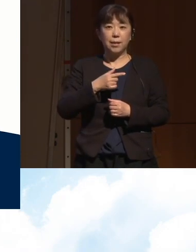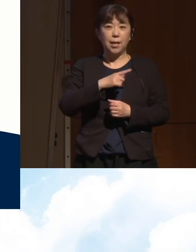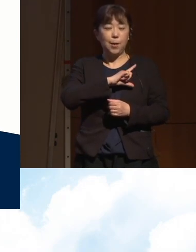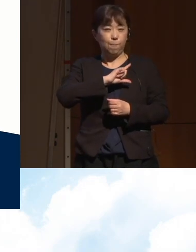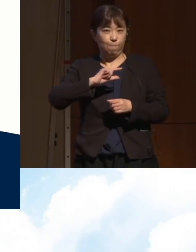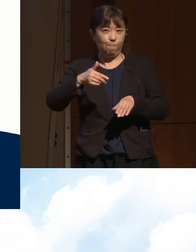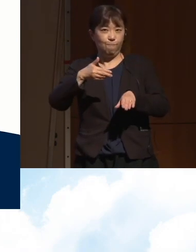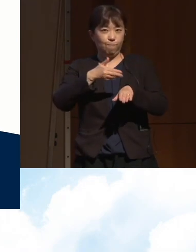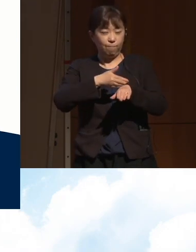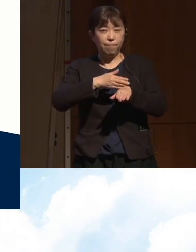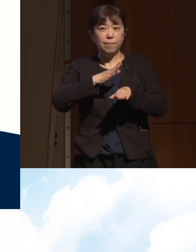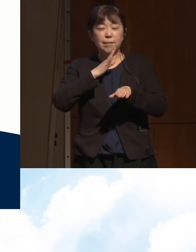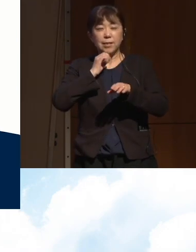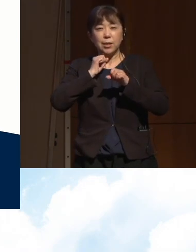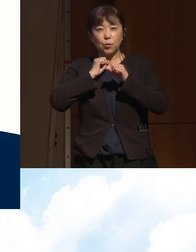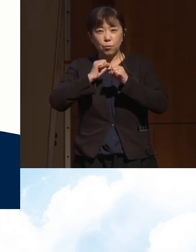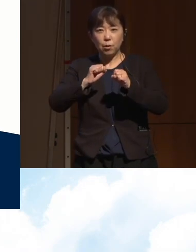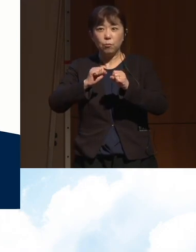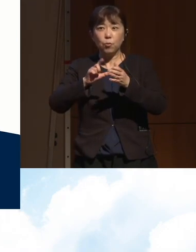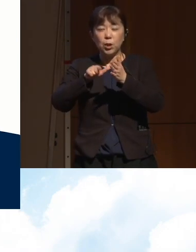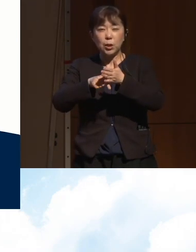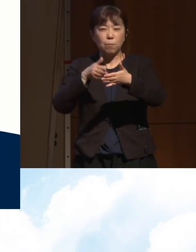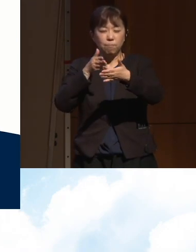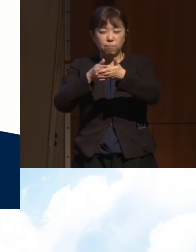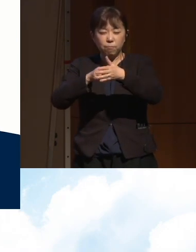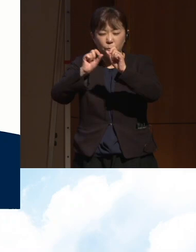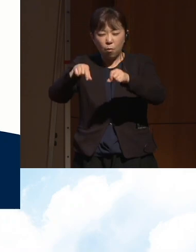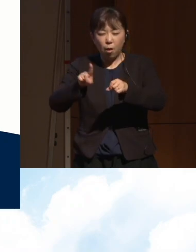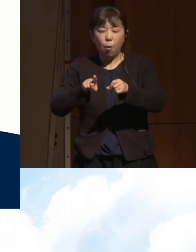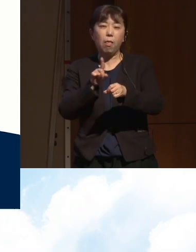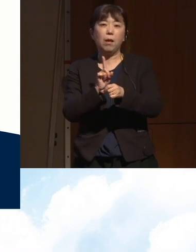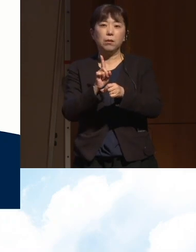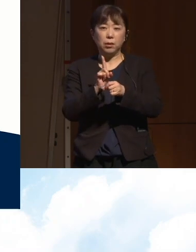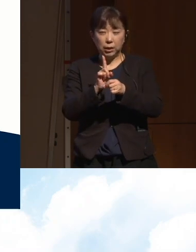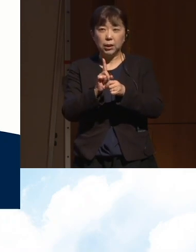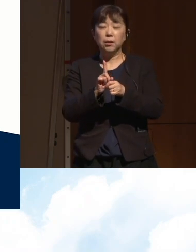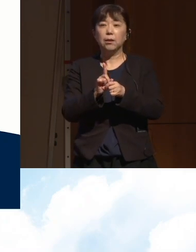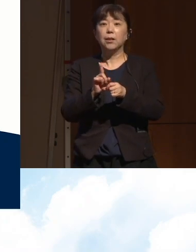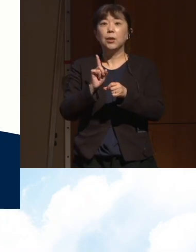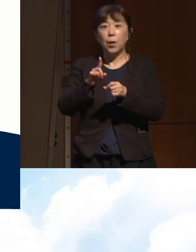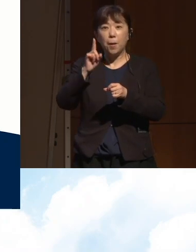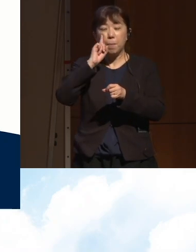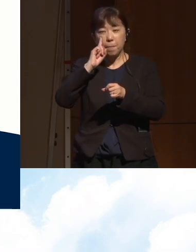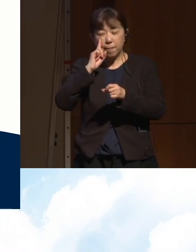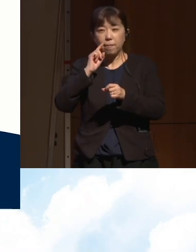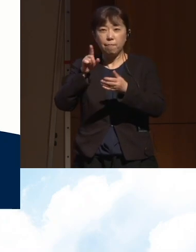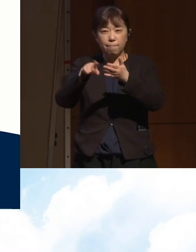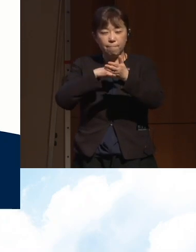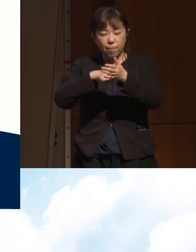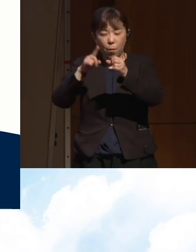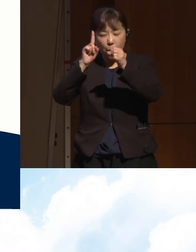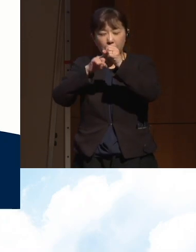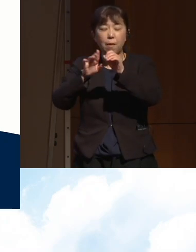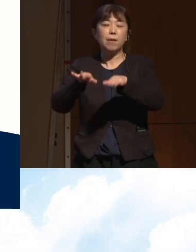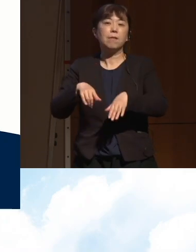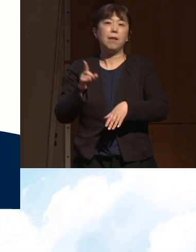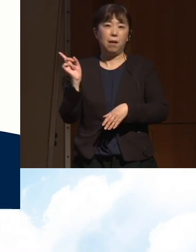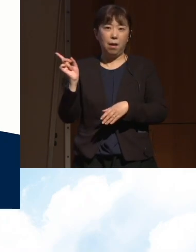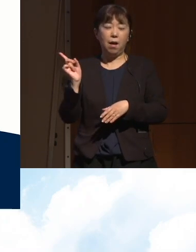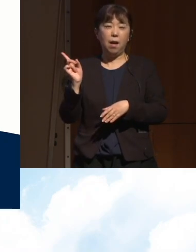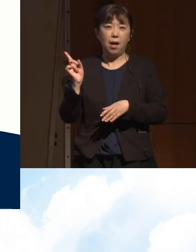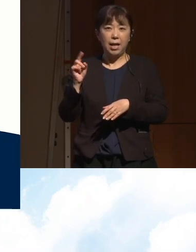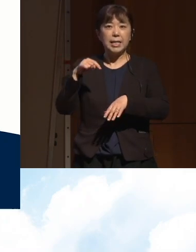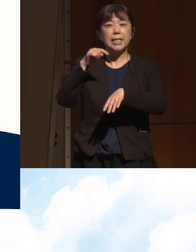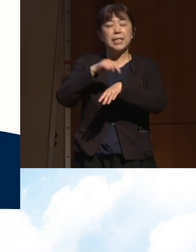problem through exercises, with an idea that in 4 or 5 or 6 years, we might actually